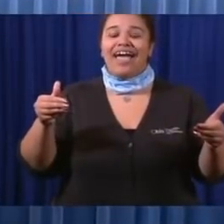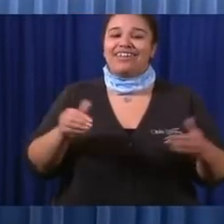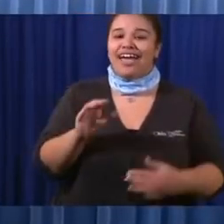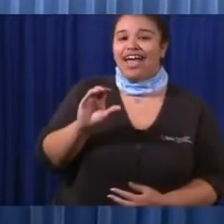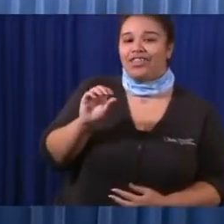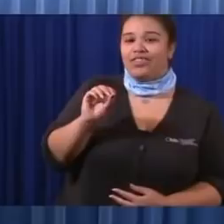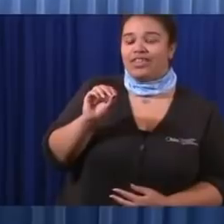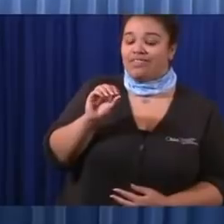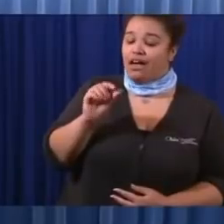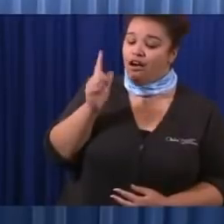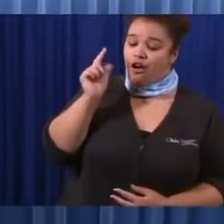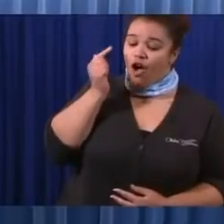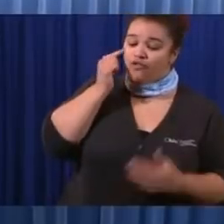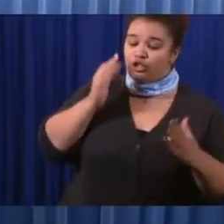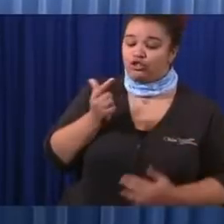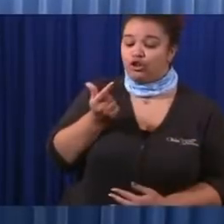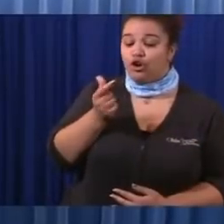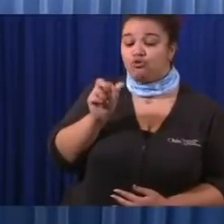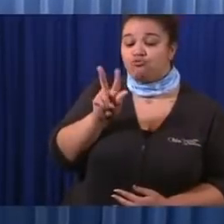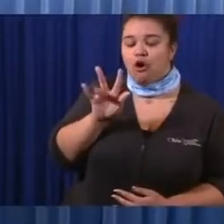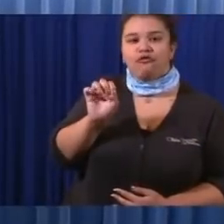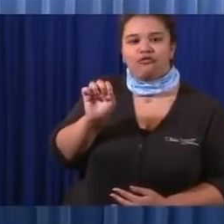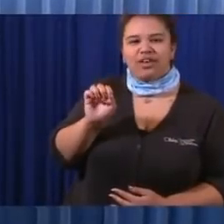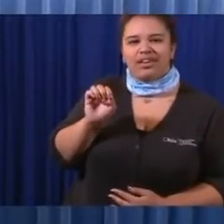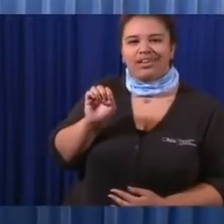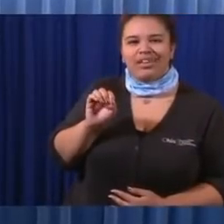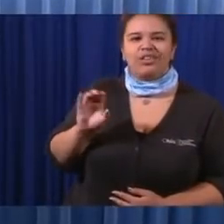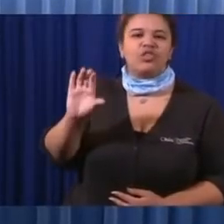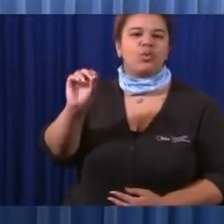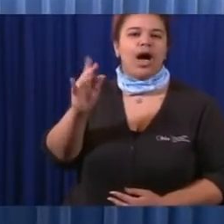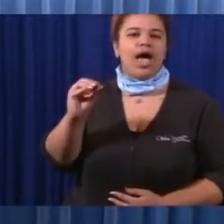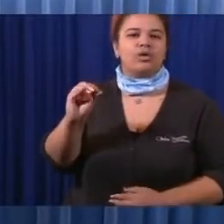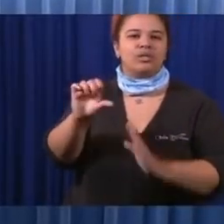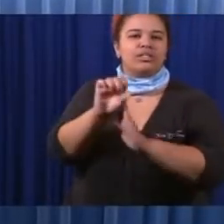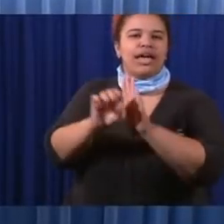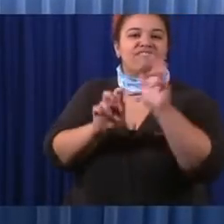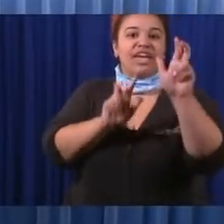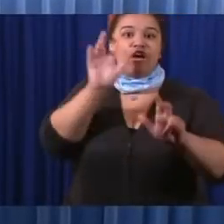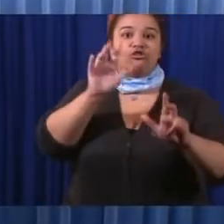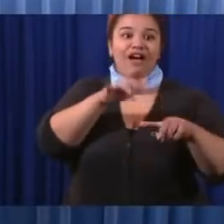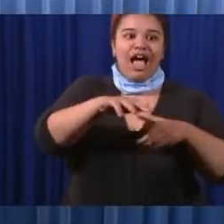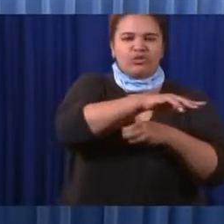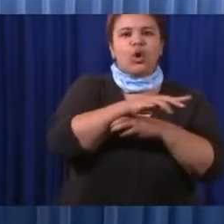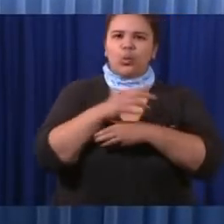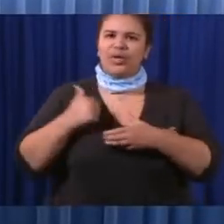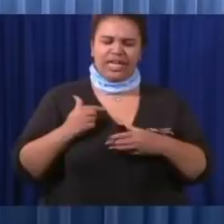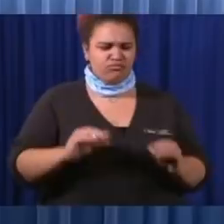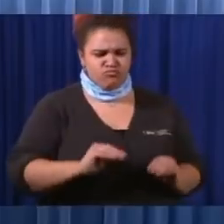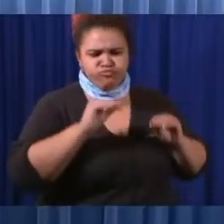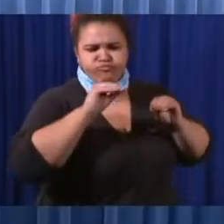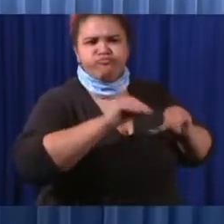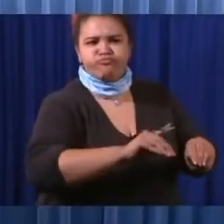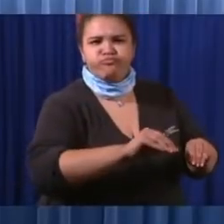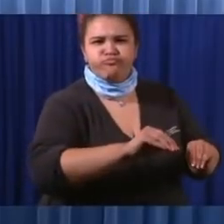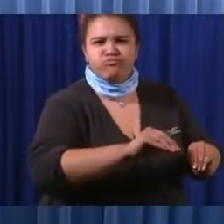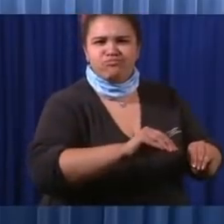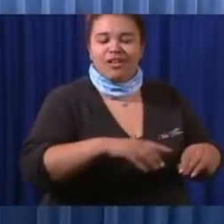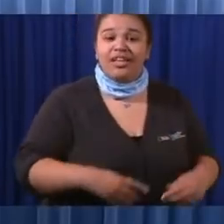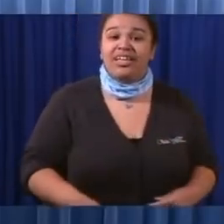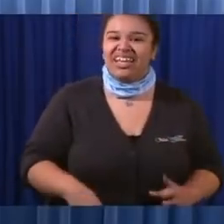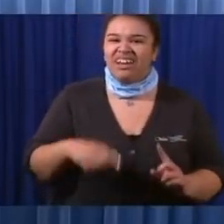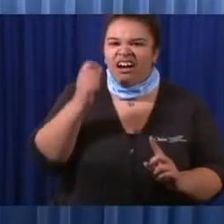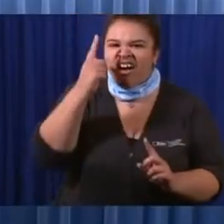State Fairgrounds at the ODNR area. It's a tree that is a strong tree. These trees can live up to be 300 years